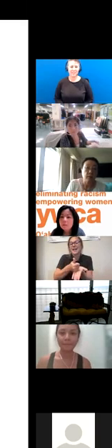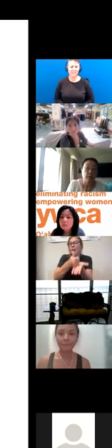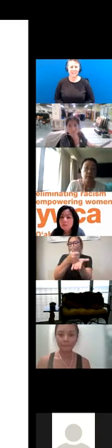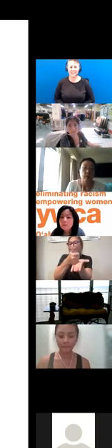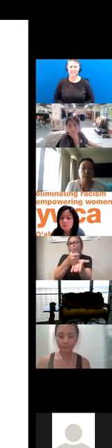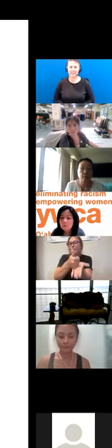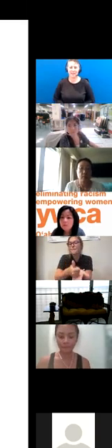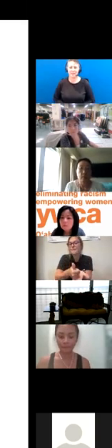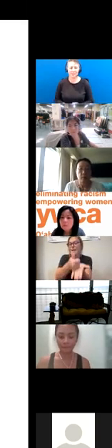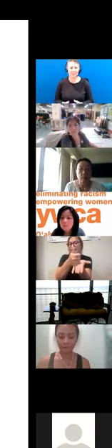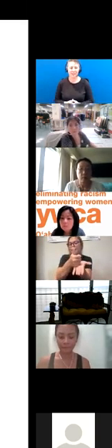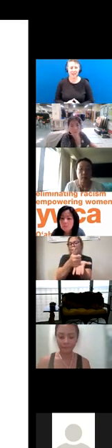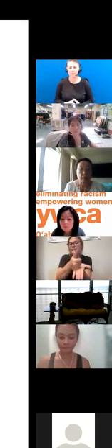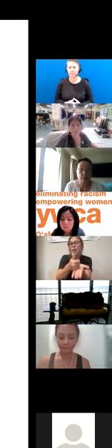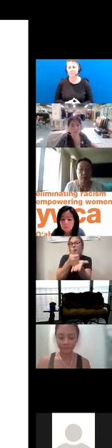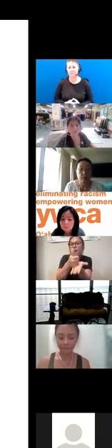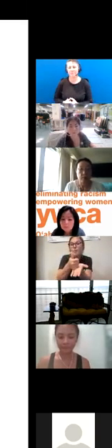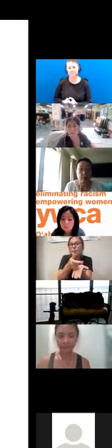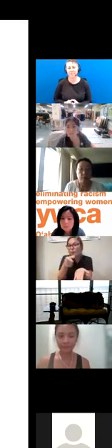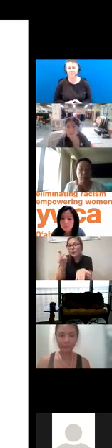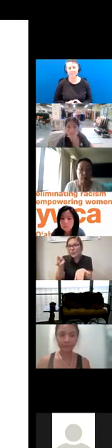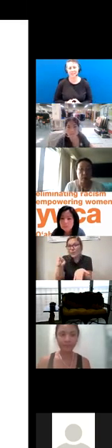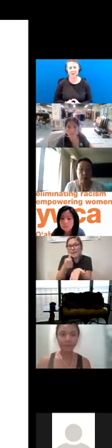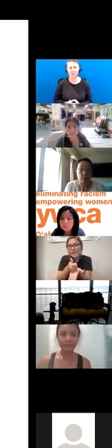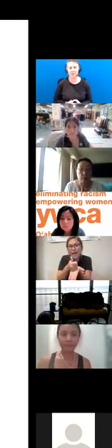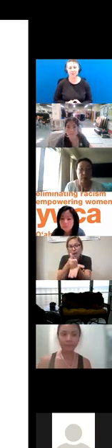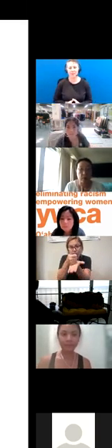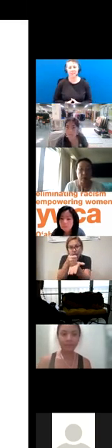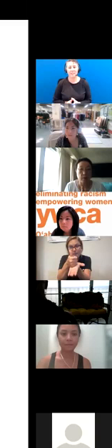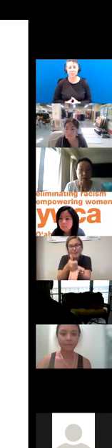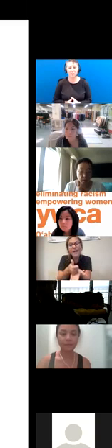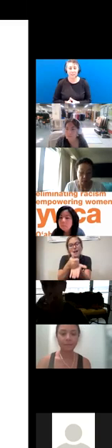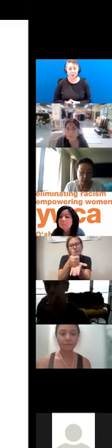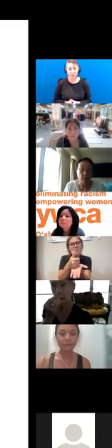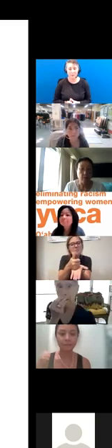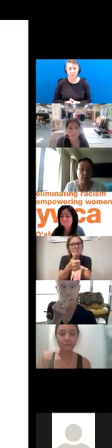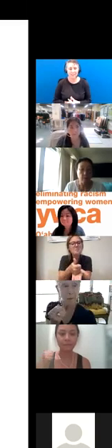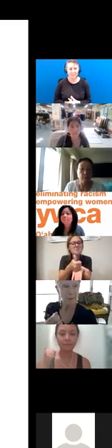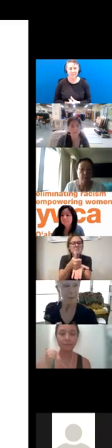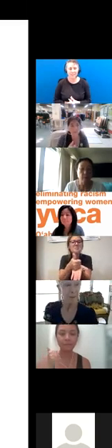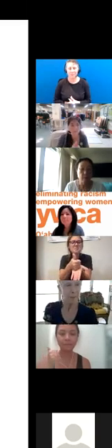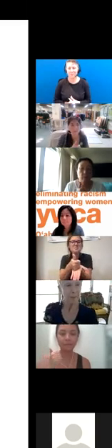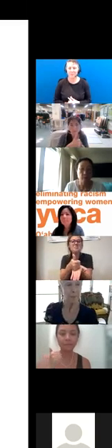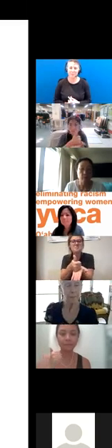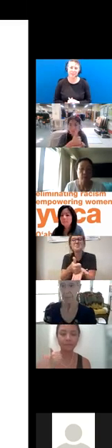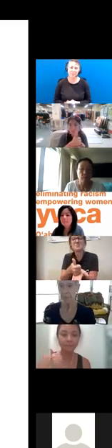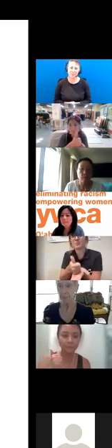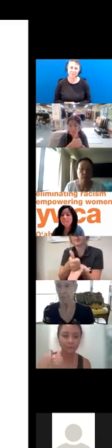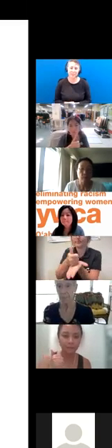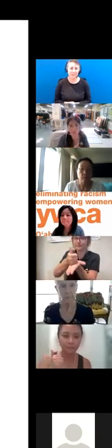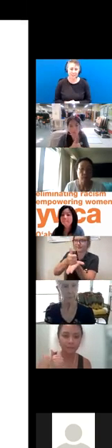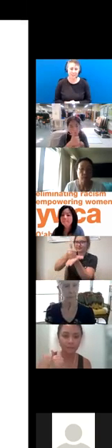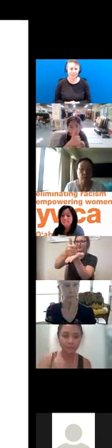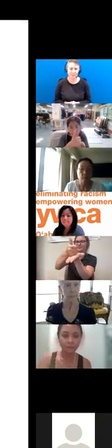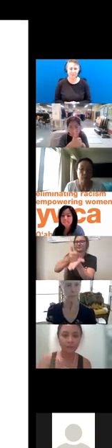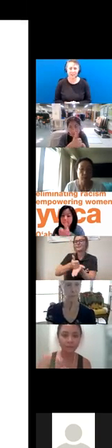So just lastly, the sign help. This is the sign help. Like, do you need help? You know, if someone comes in and